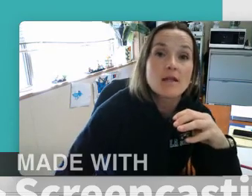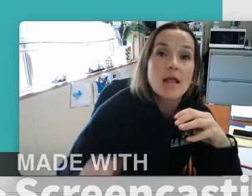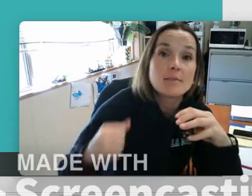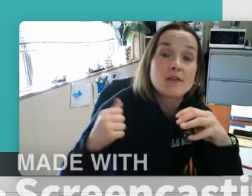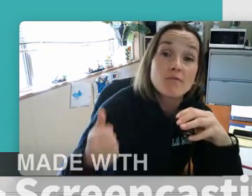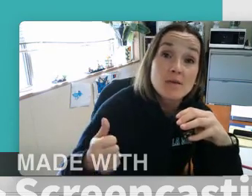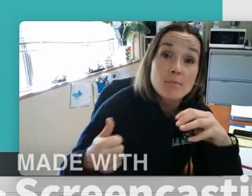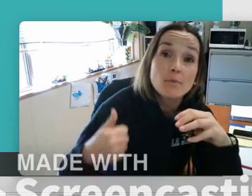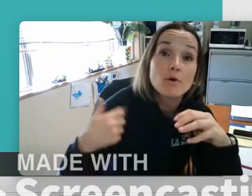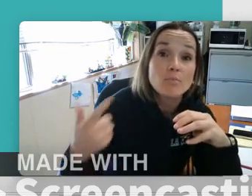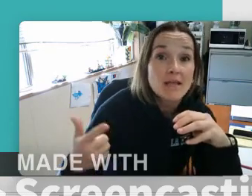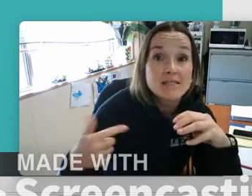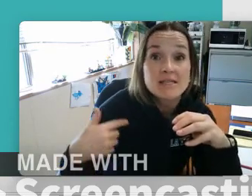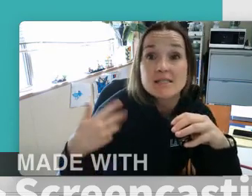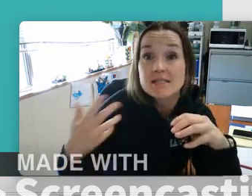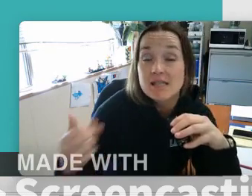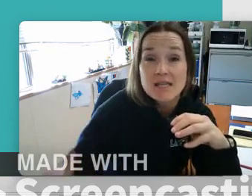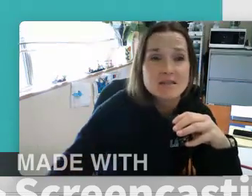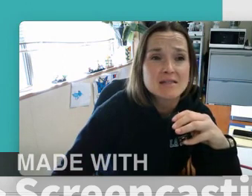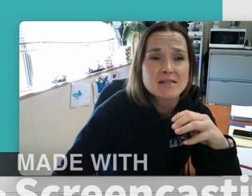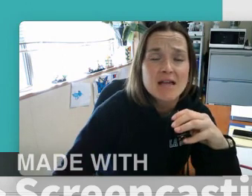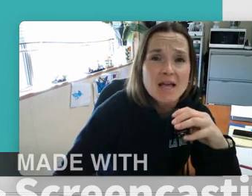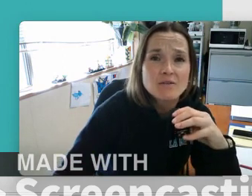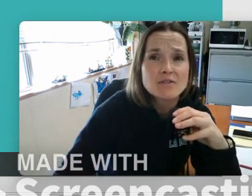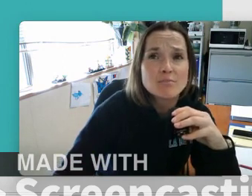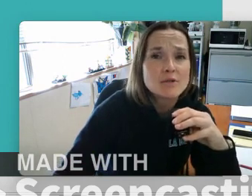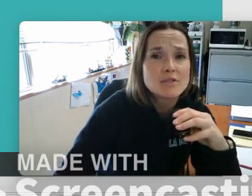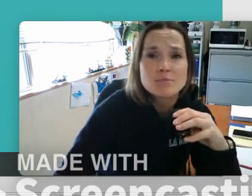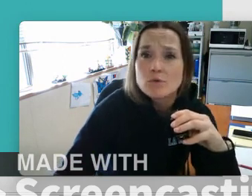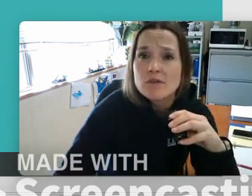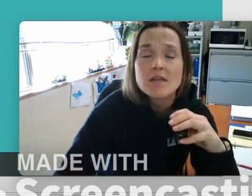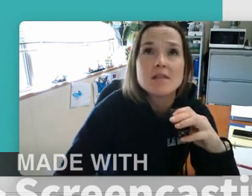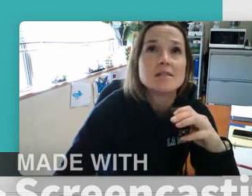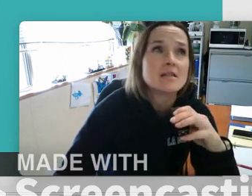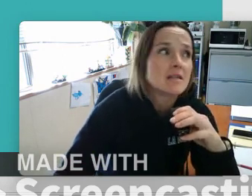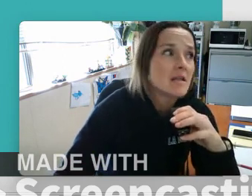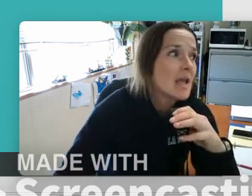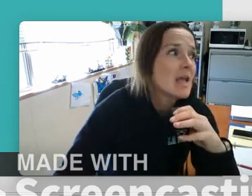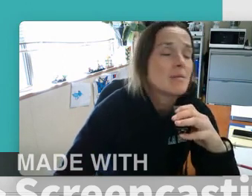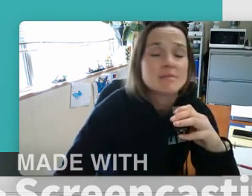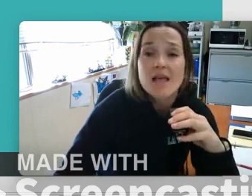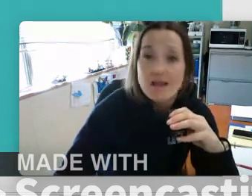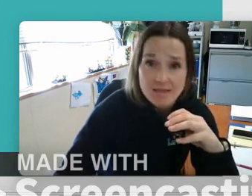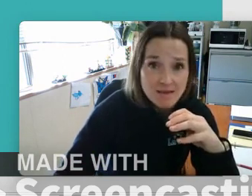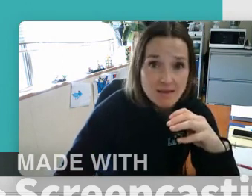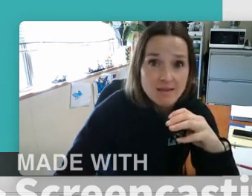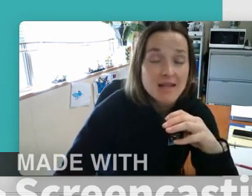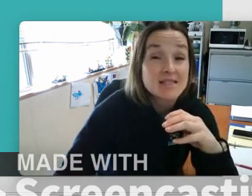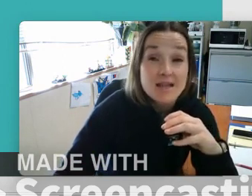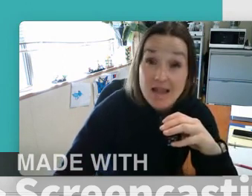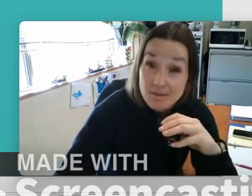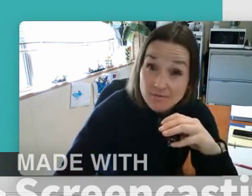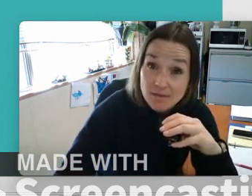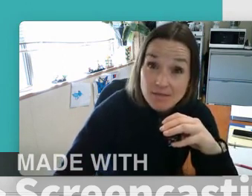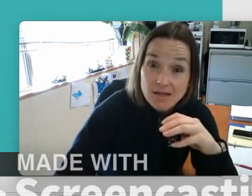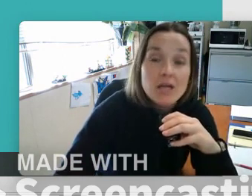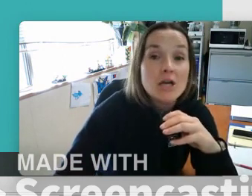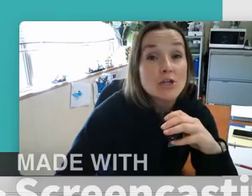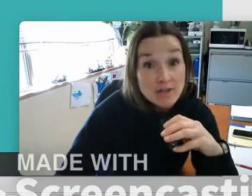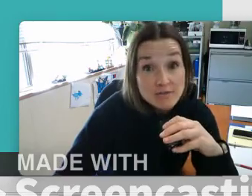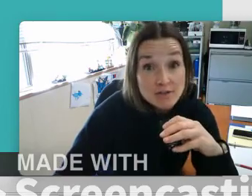the names of people, places, things, titles of books, movies, games, anything that is the name of